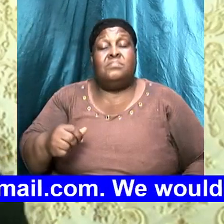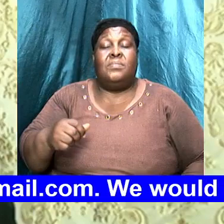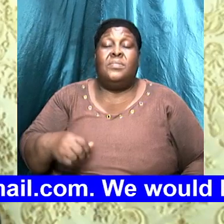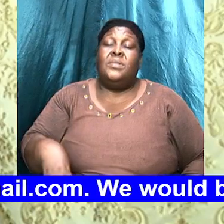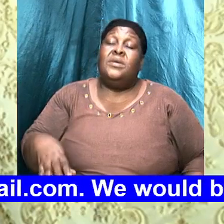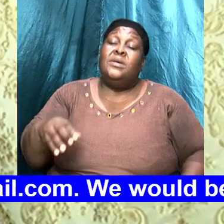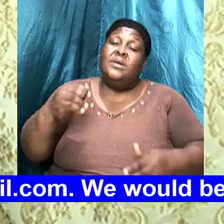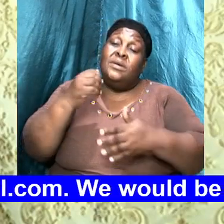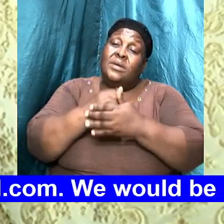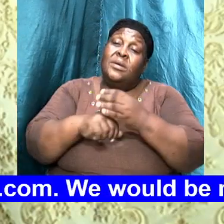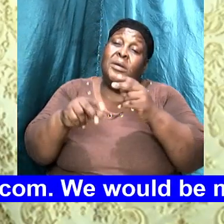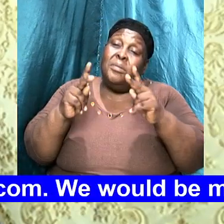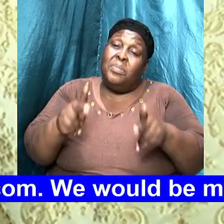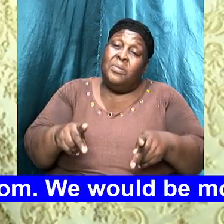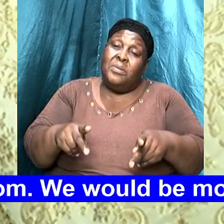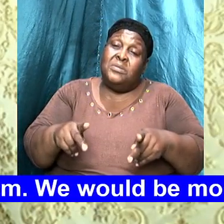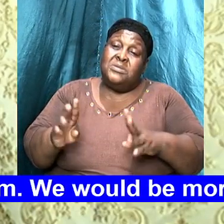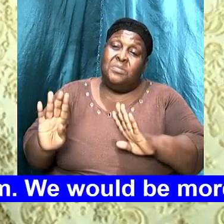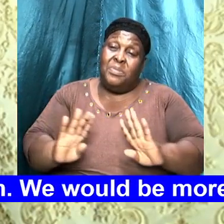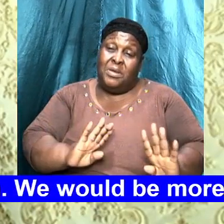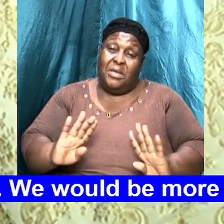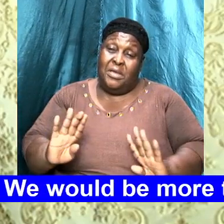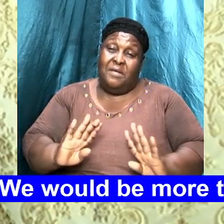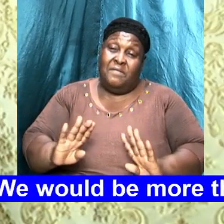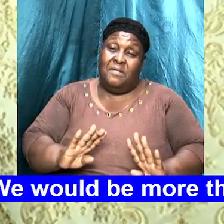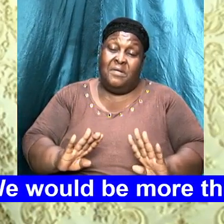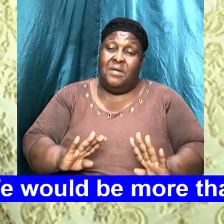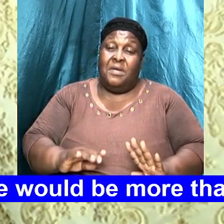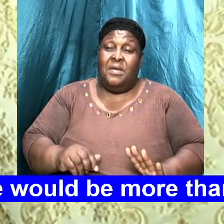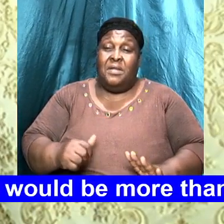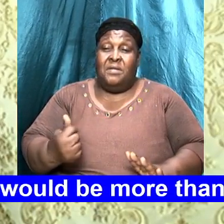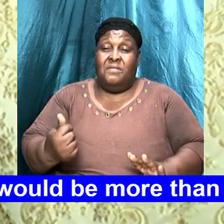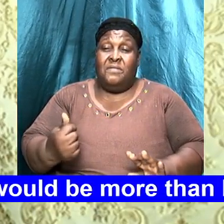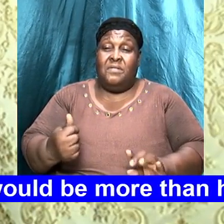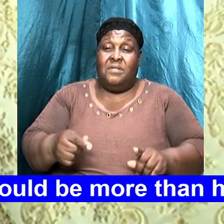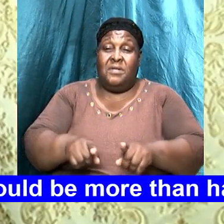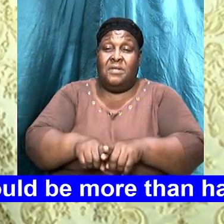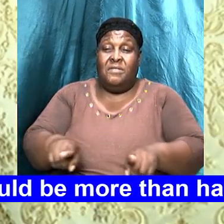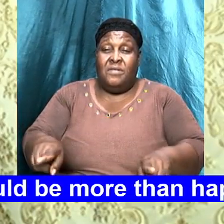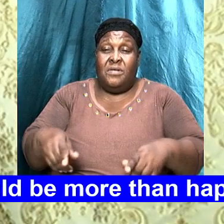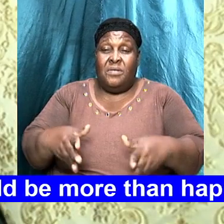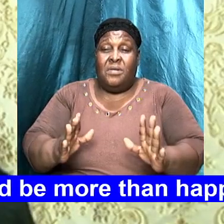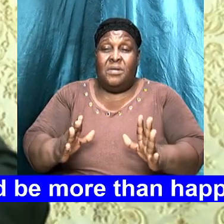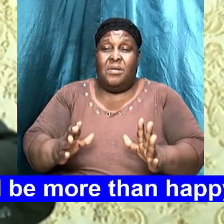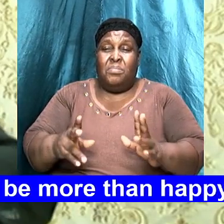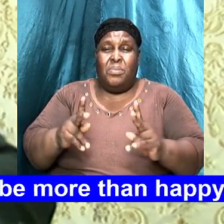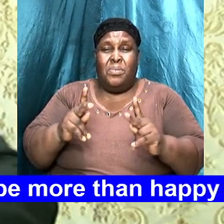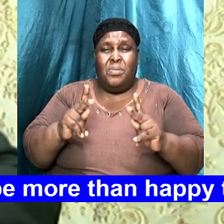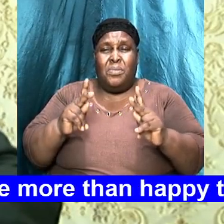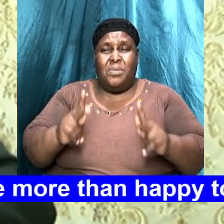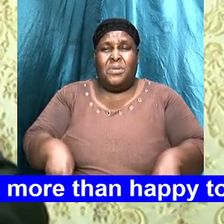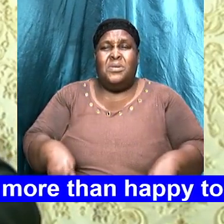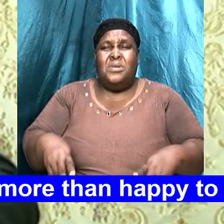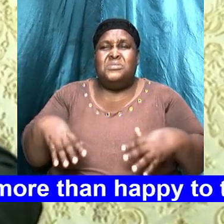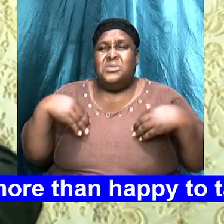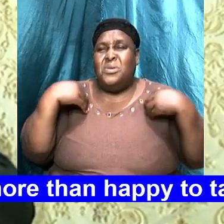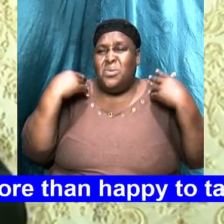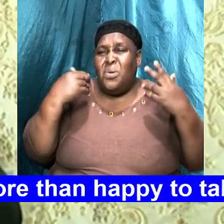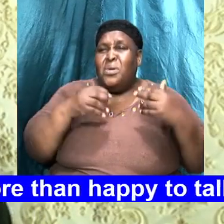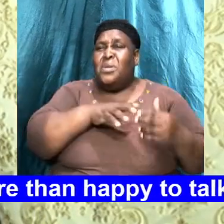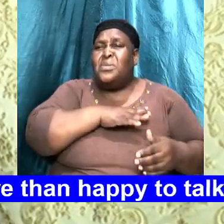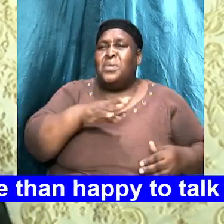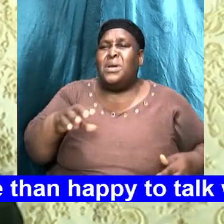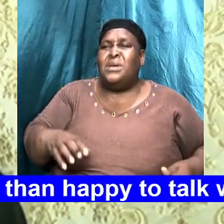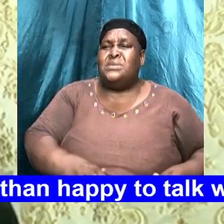some person behave in a certain way it might be that the person young in Christ and he going to take a time for them change but if